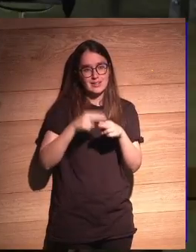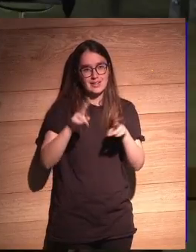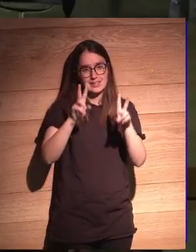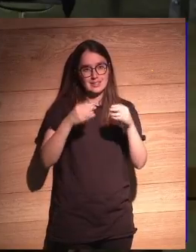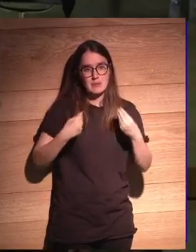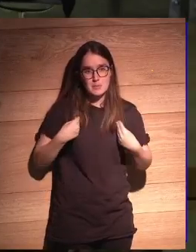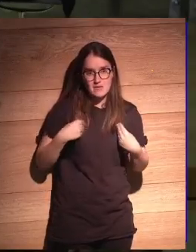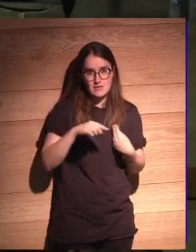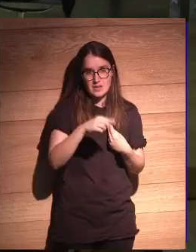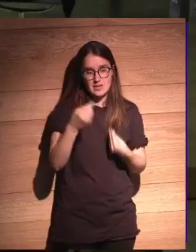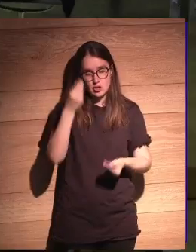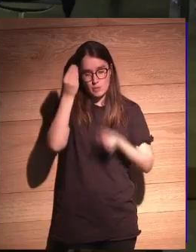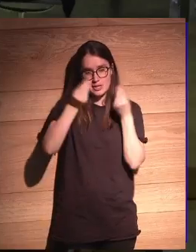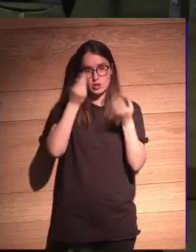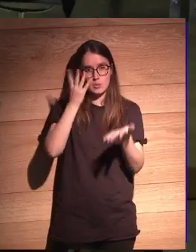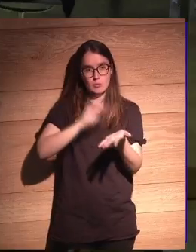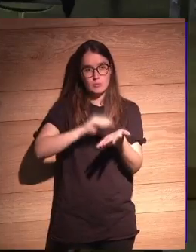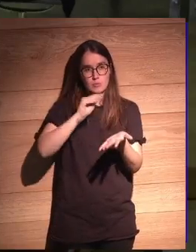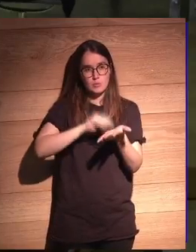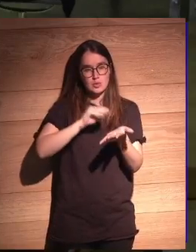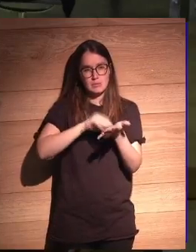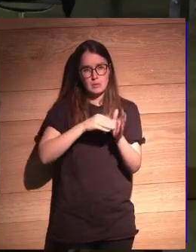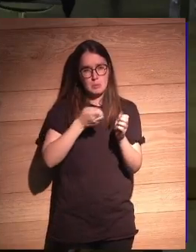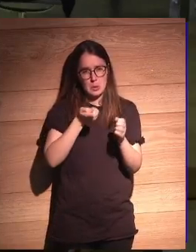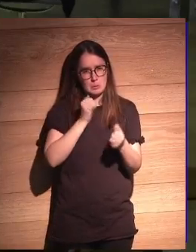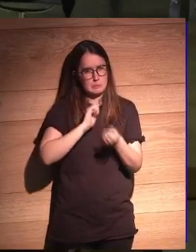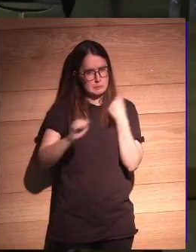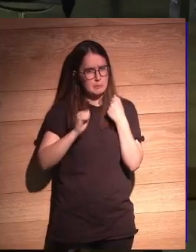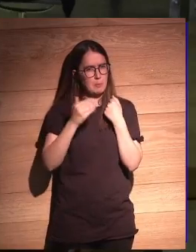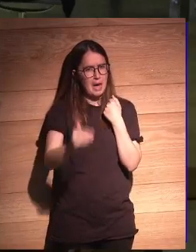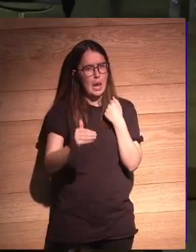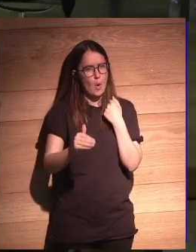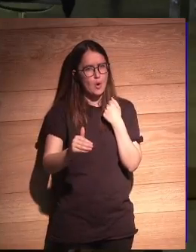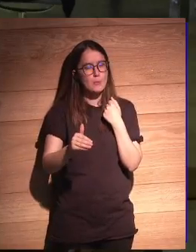the politicians regarding housing very often are